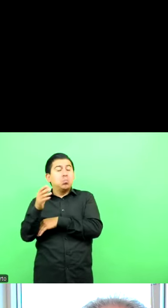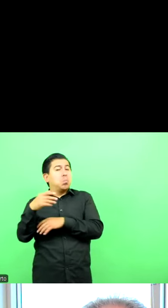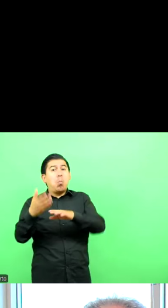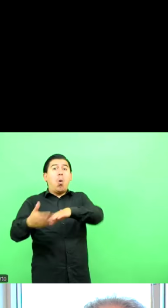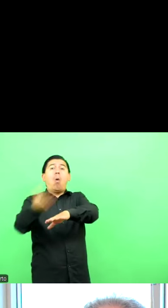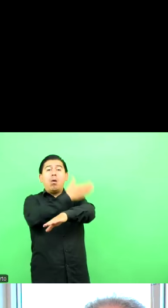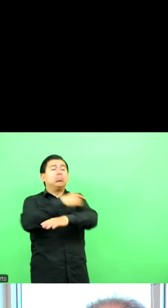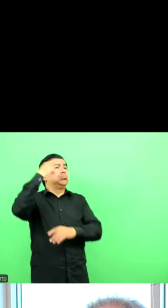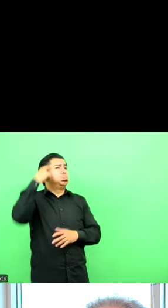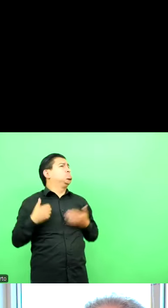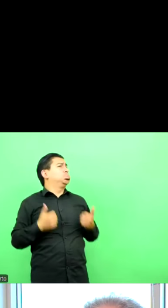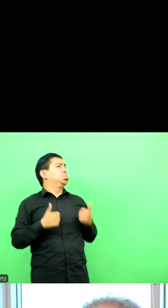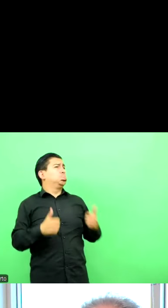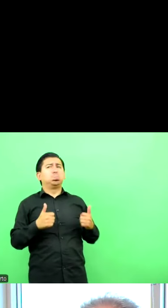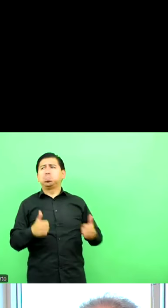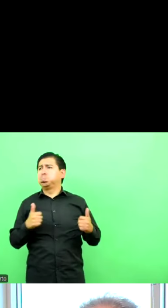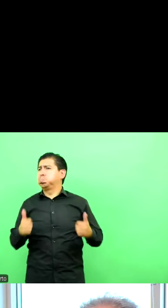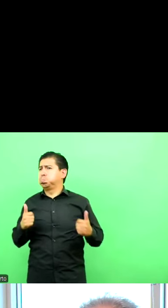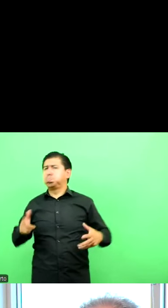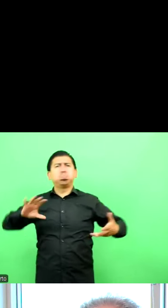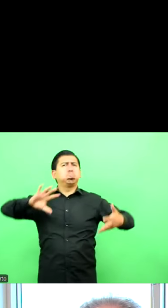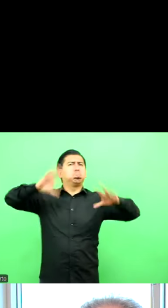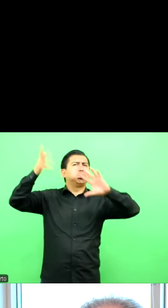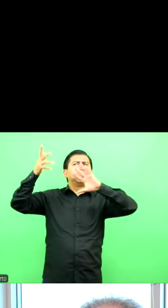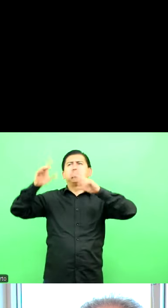emergencies. And also cities are not,